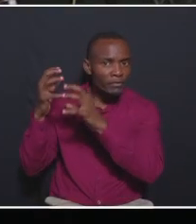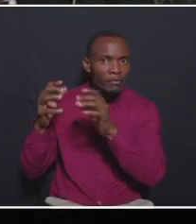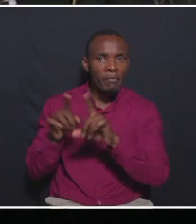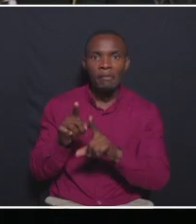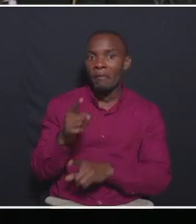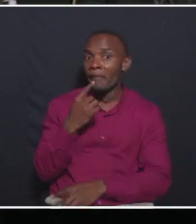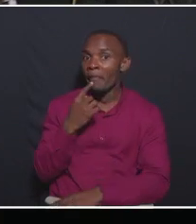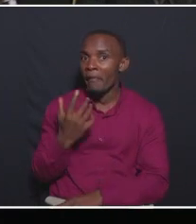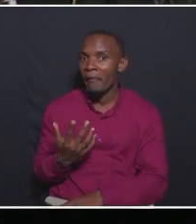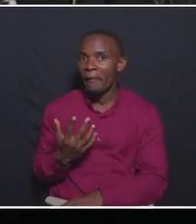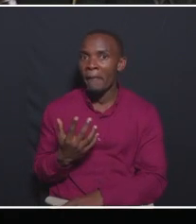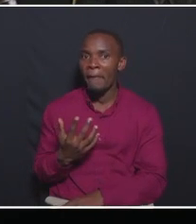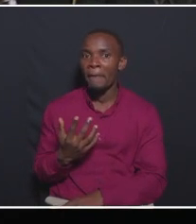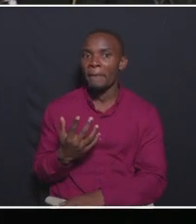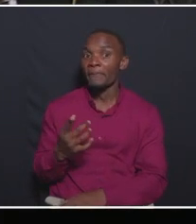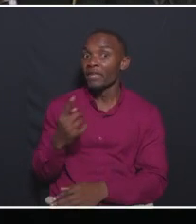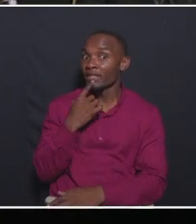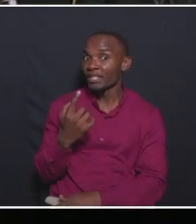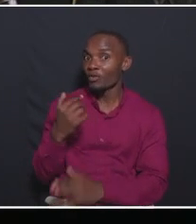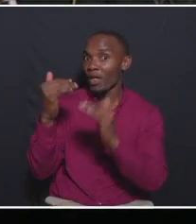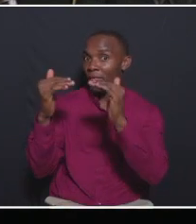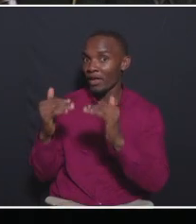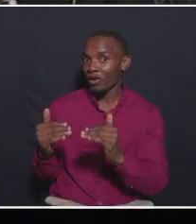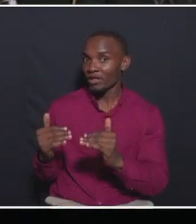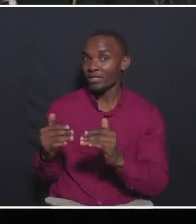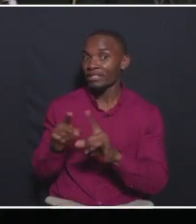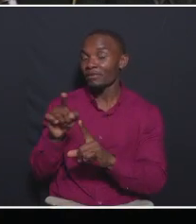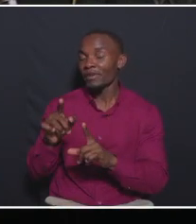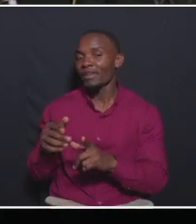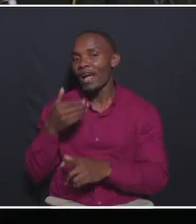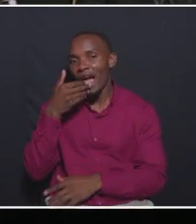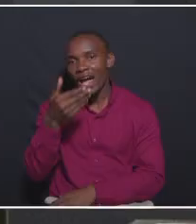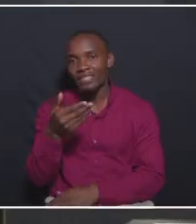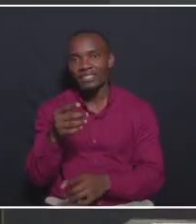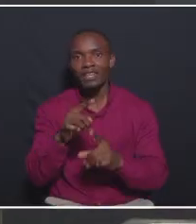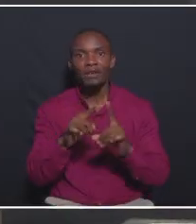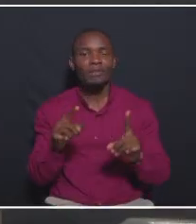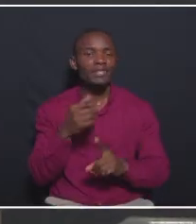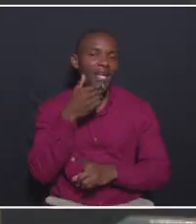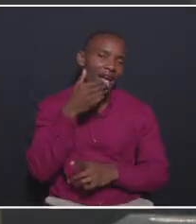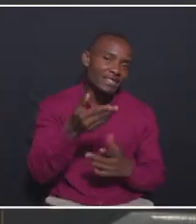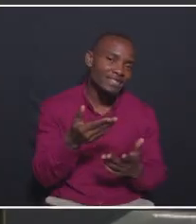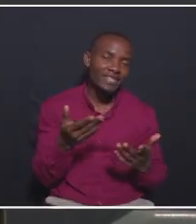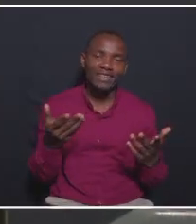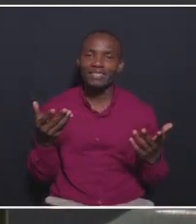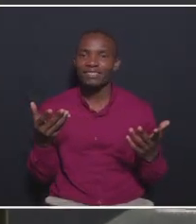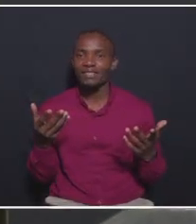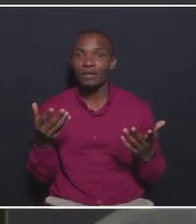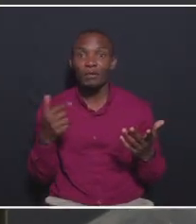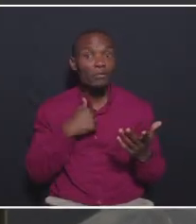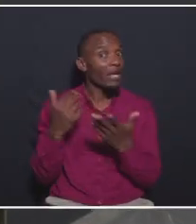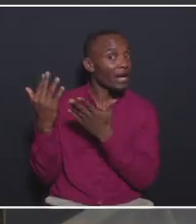said the order. Now, this is the problem of dealing with geeks. He gave the answer, but he gave it like, yeah. I hope you caught